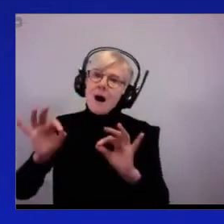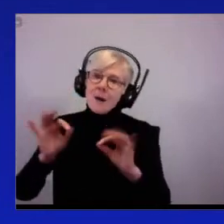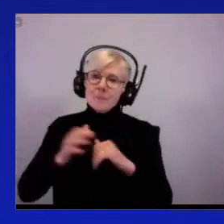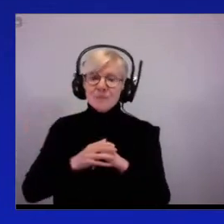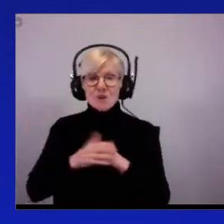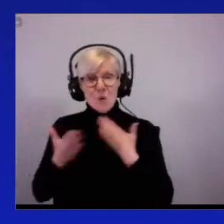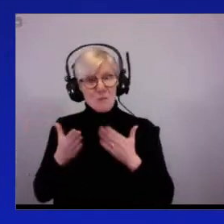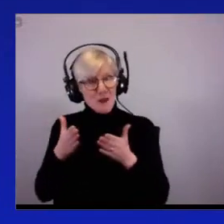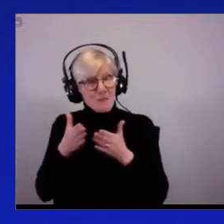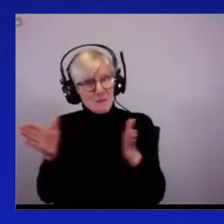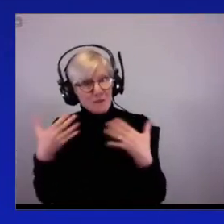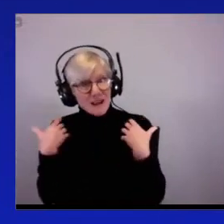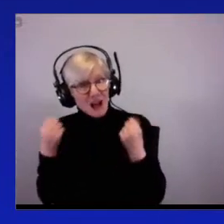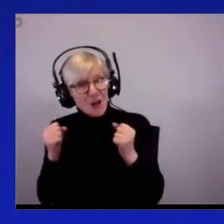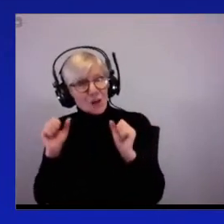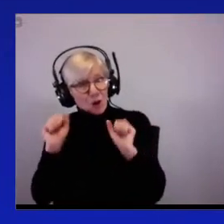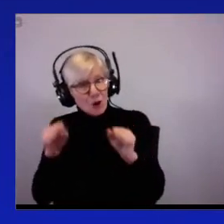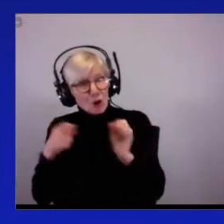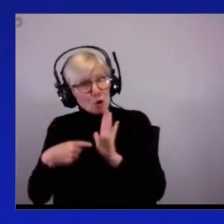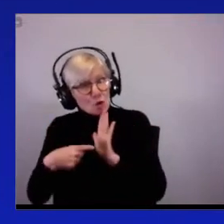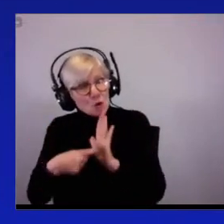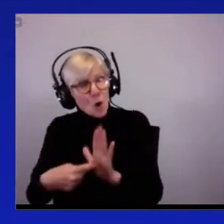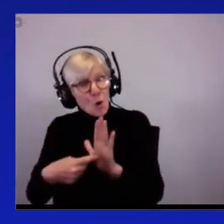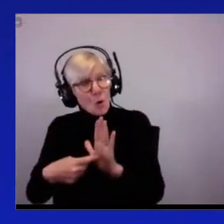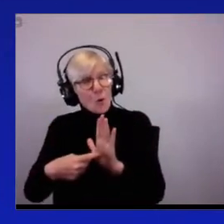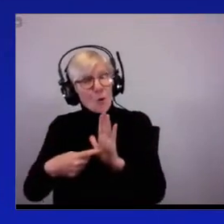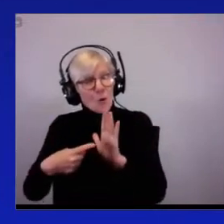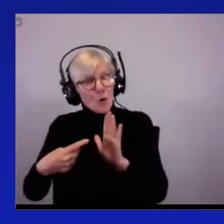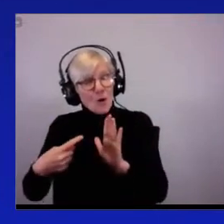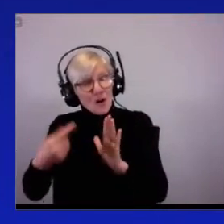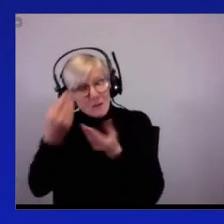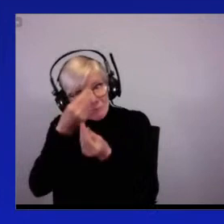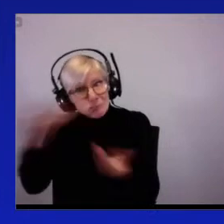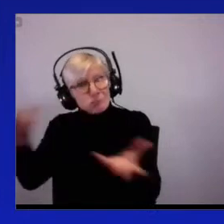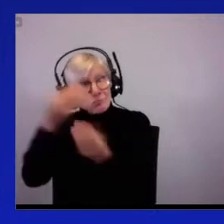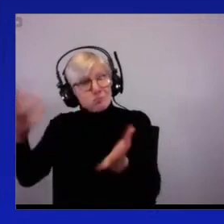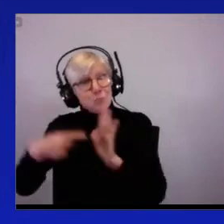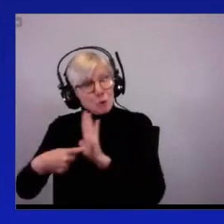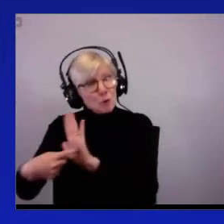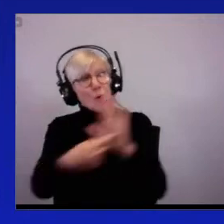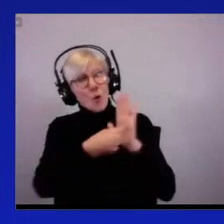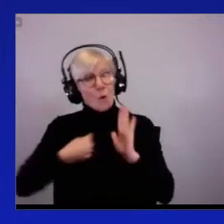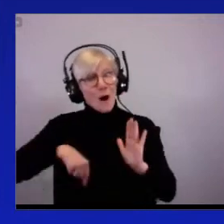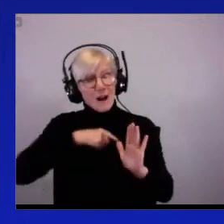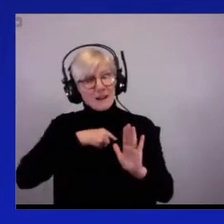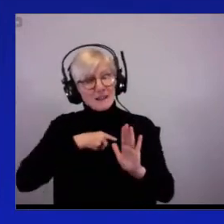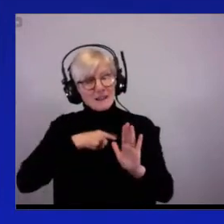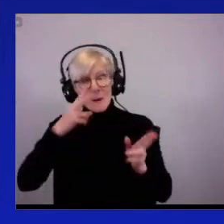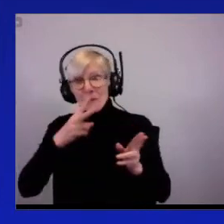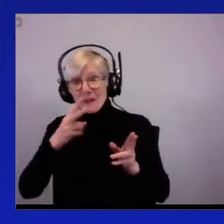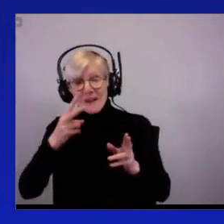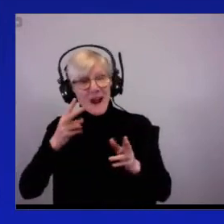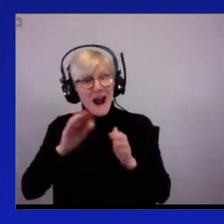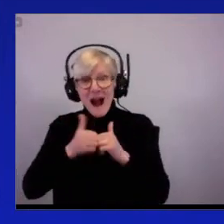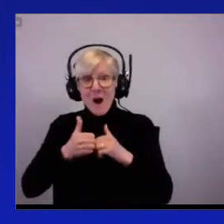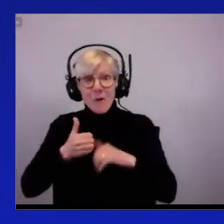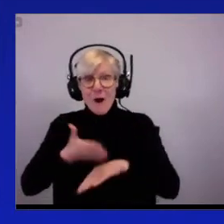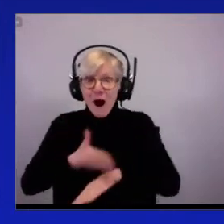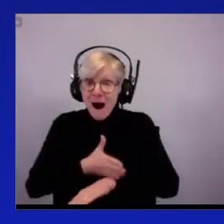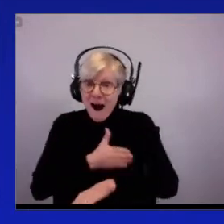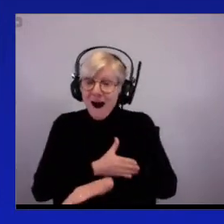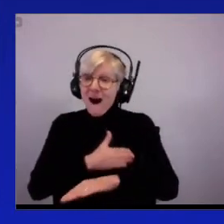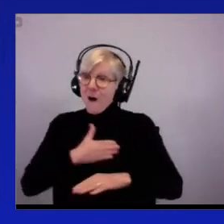maybe chart the progress a little bit, like give us some indication of how we're doing, more frequently, so we